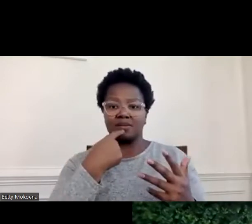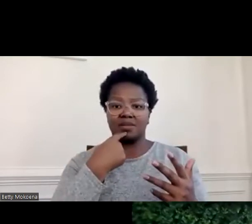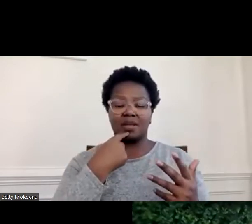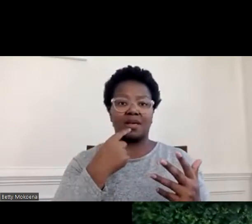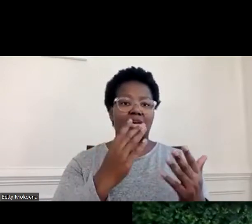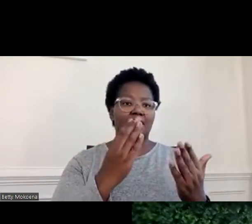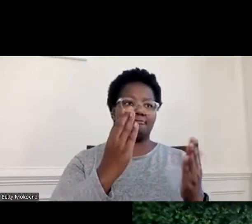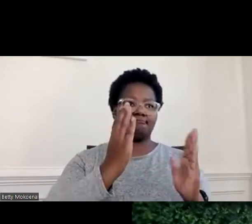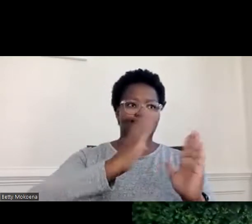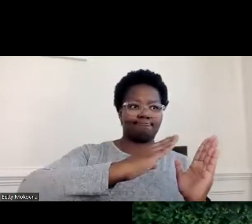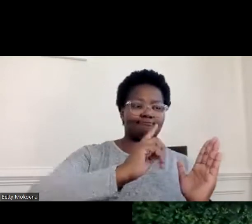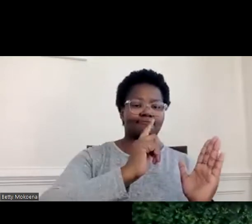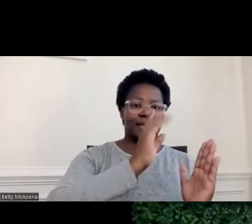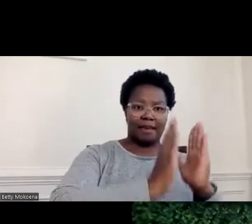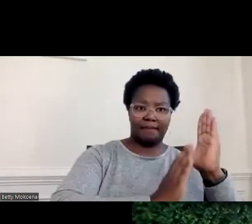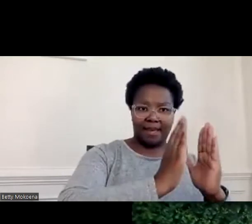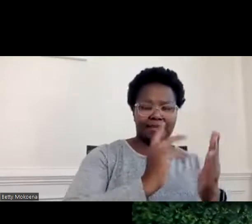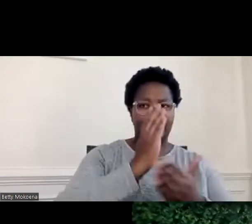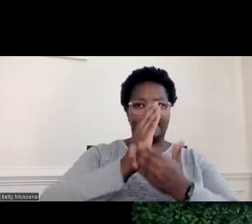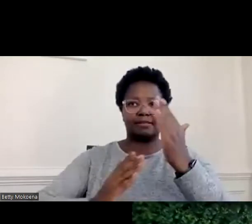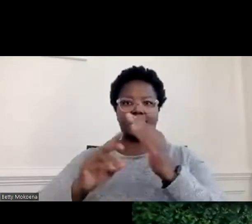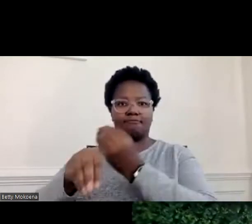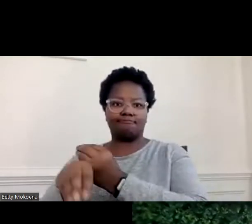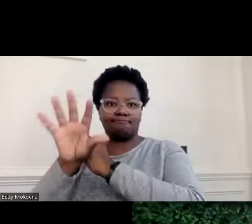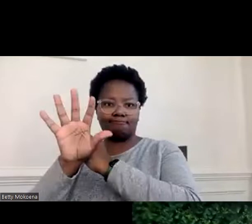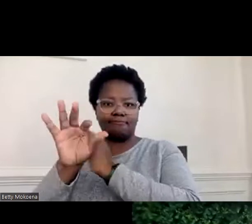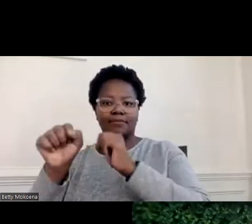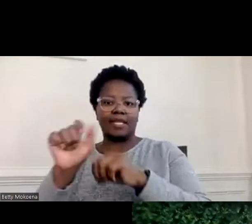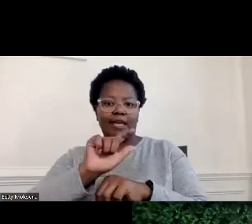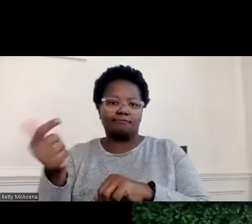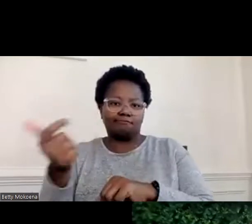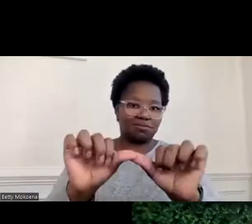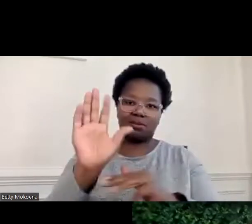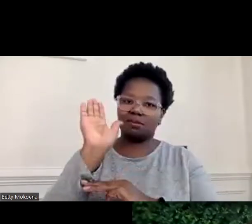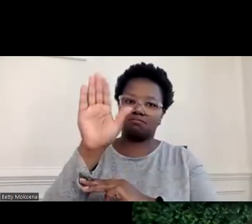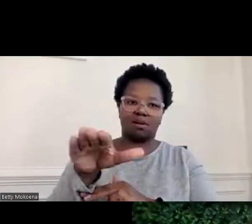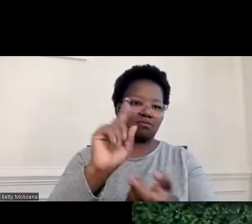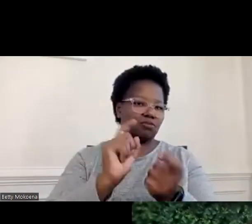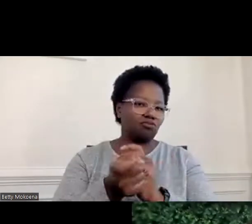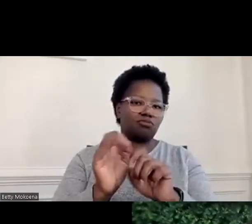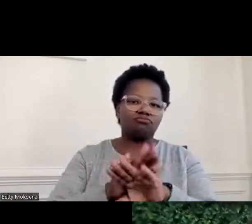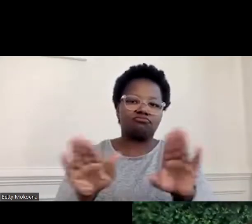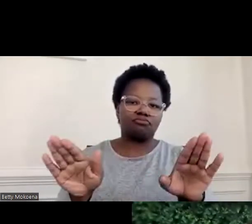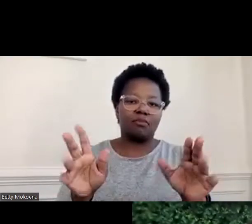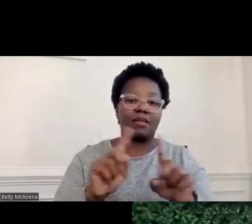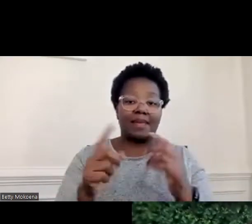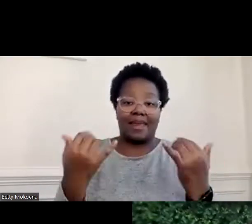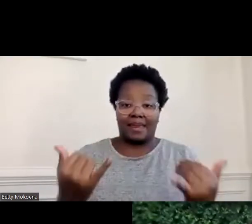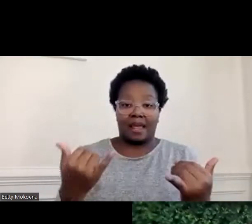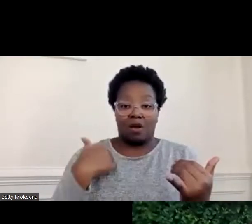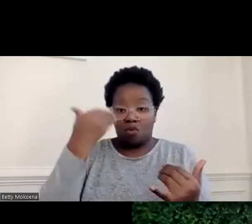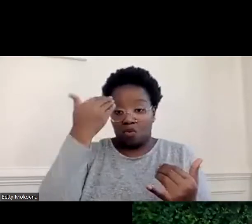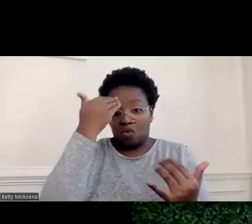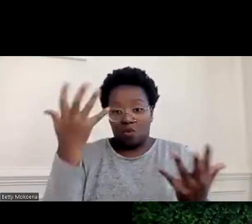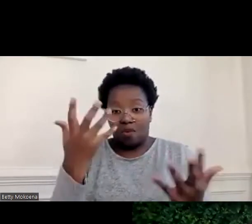tailored day hours for some remote and maybe some for in-person tailored day services? Right now, what we know for sure is